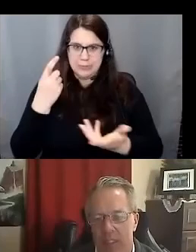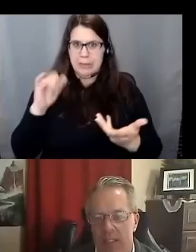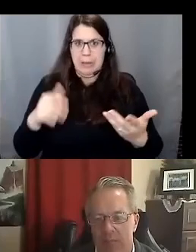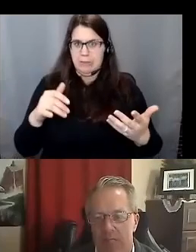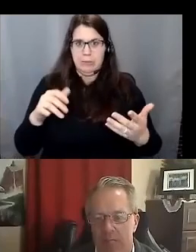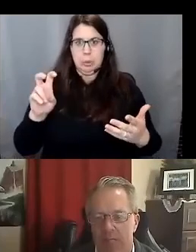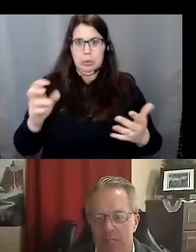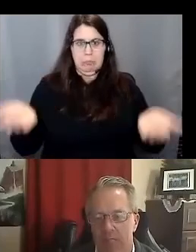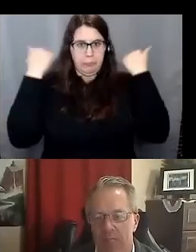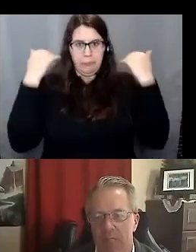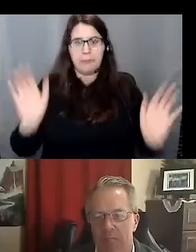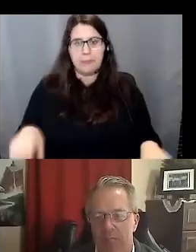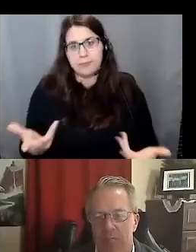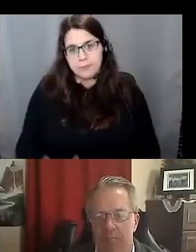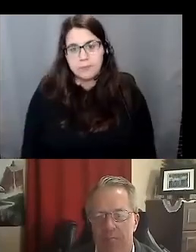overwhelming.